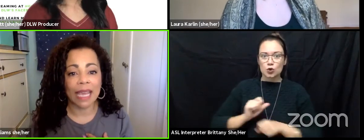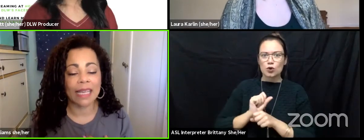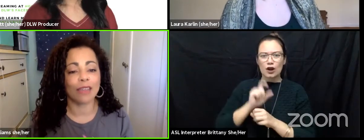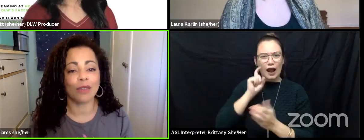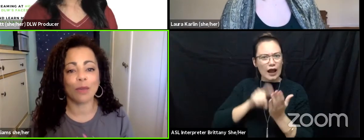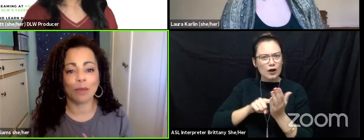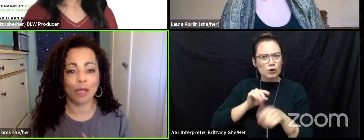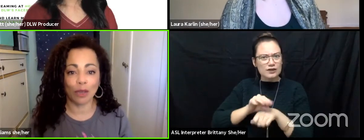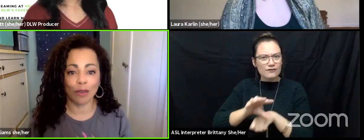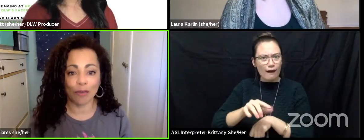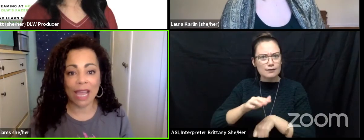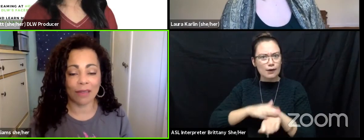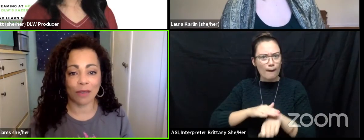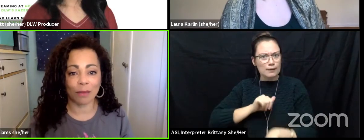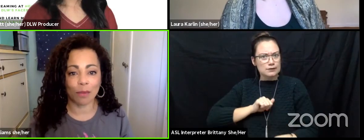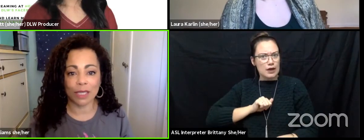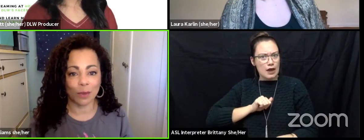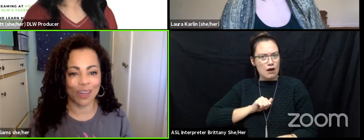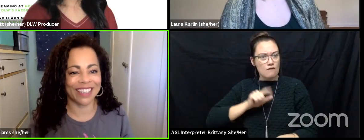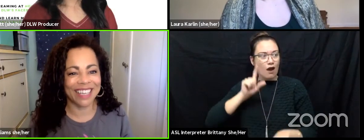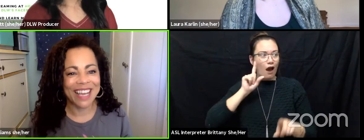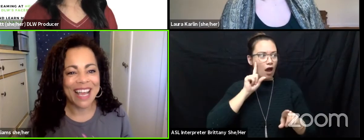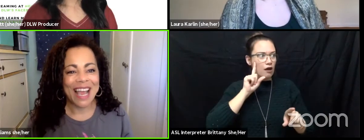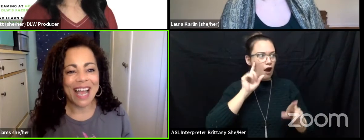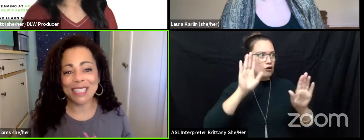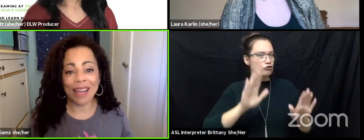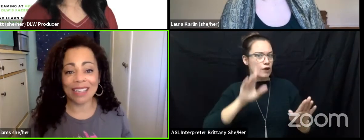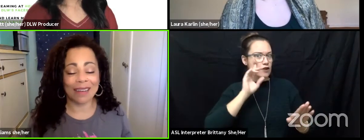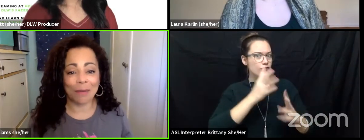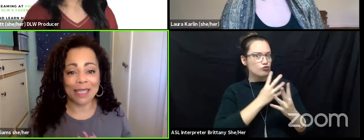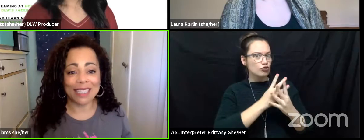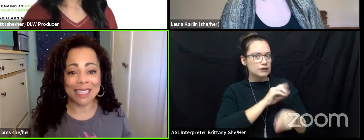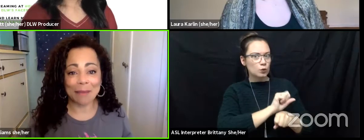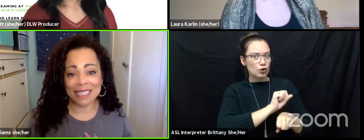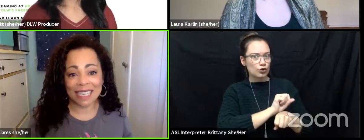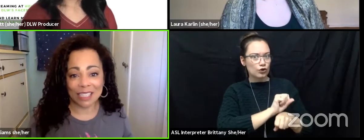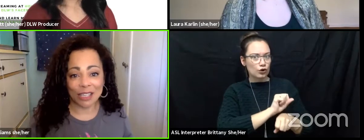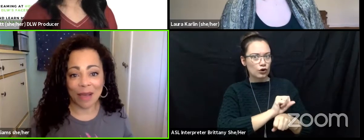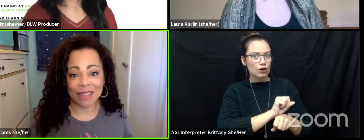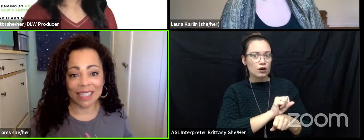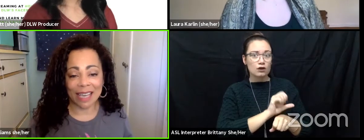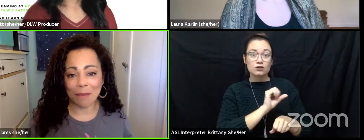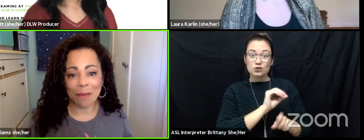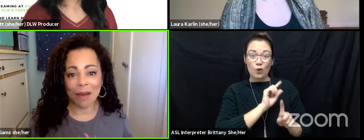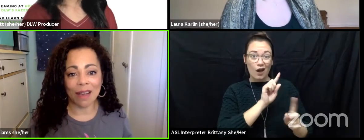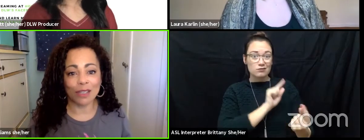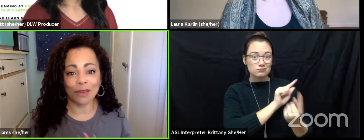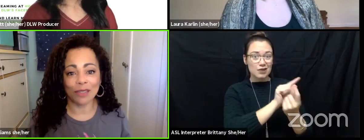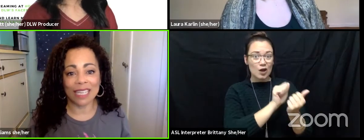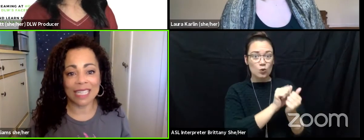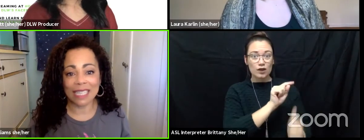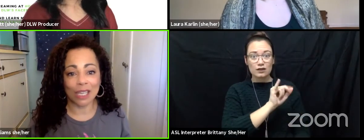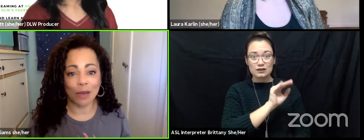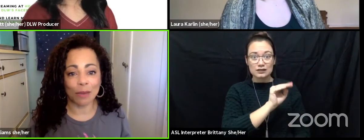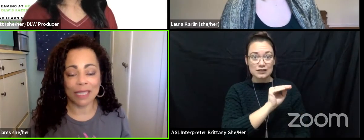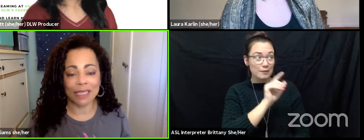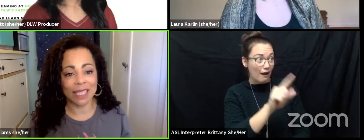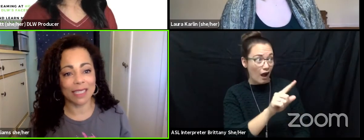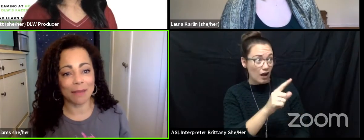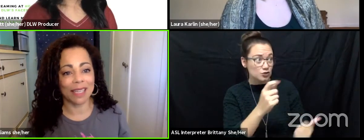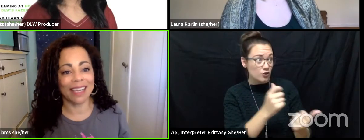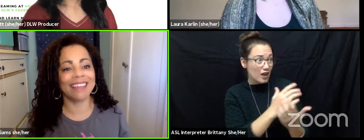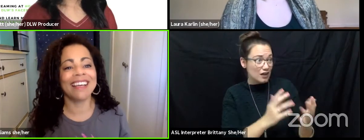me, and I thought it would be great for prison work. And so I went to Tim and said, do you have anything I can be a part of? And he said, no,